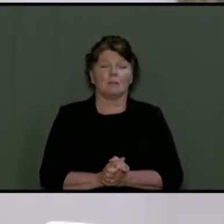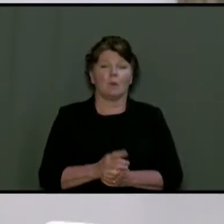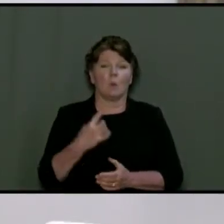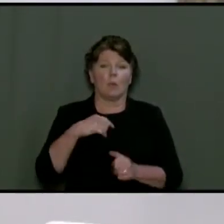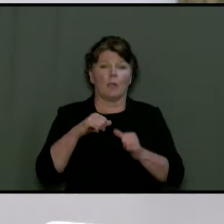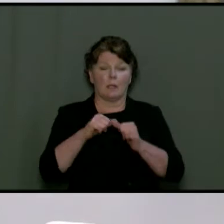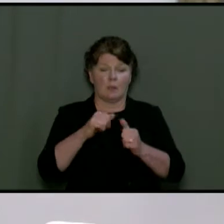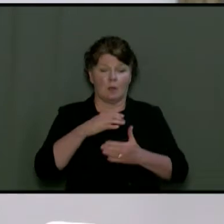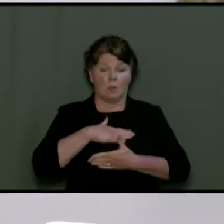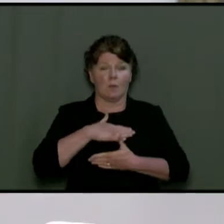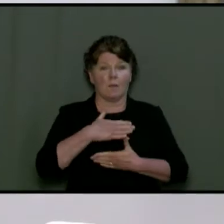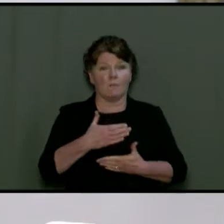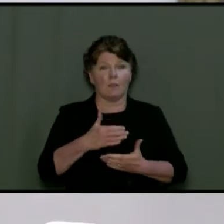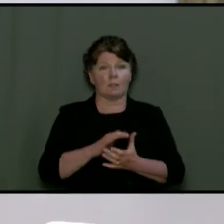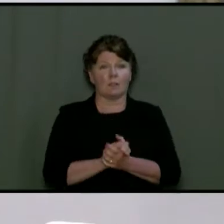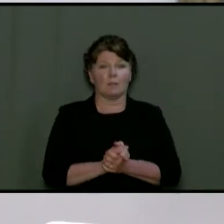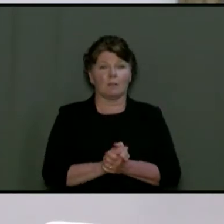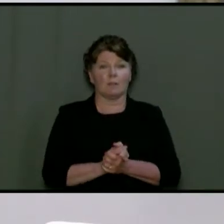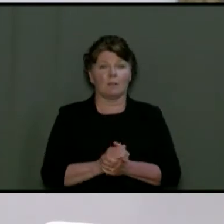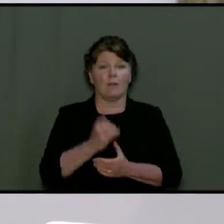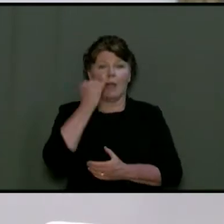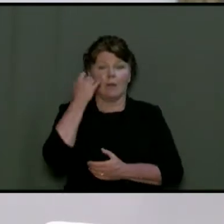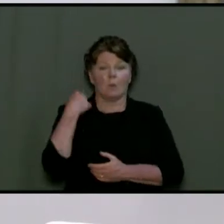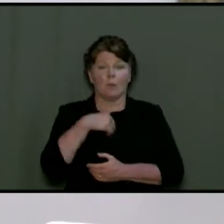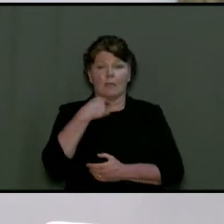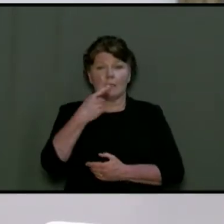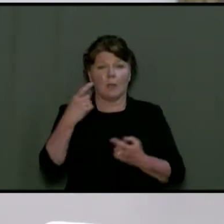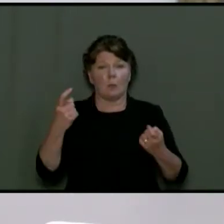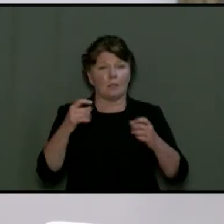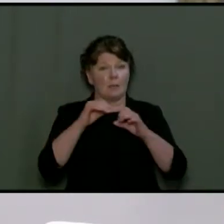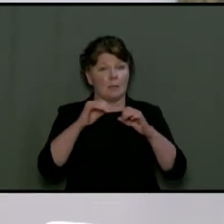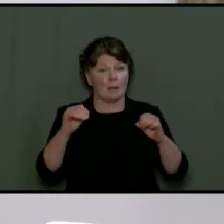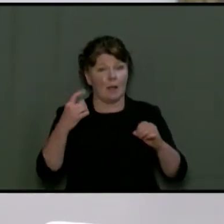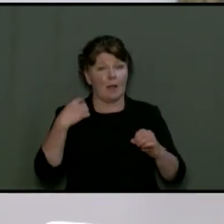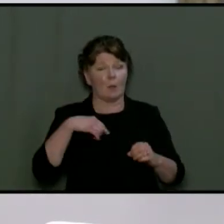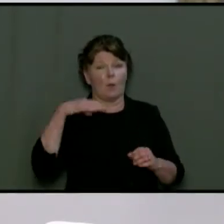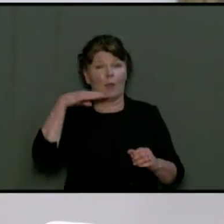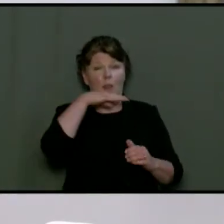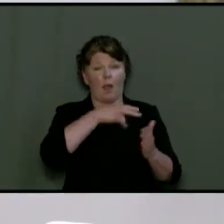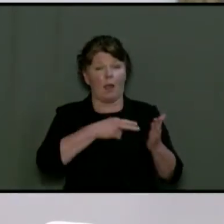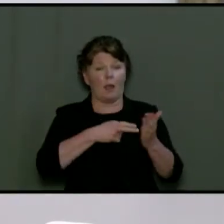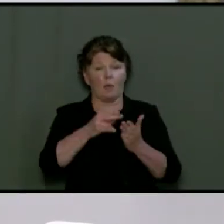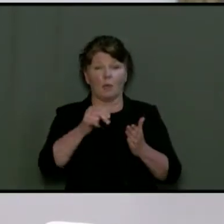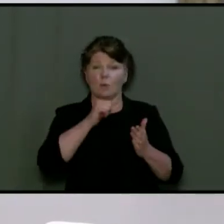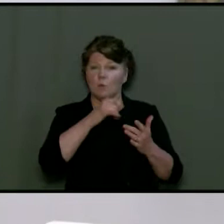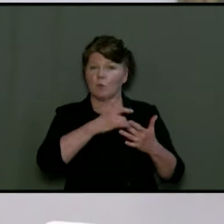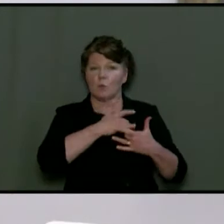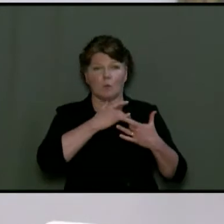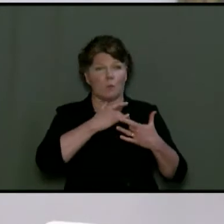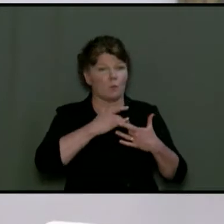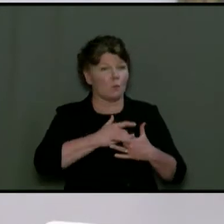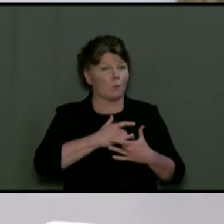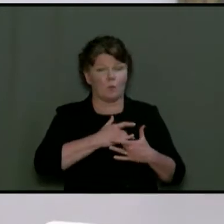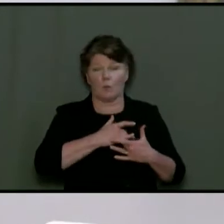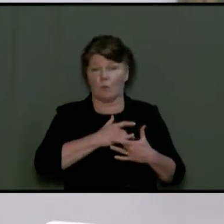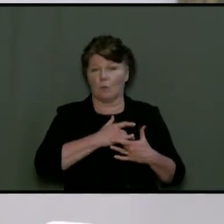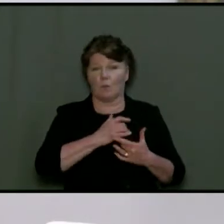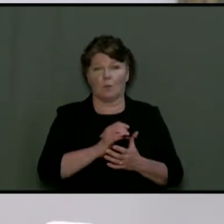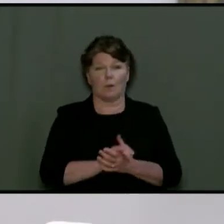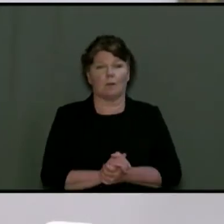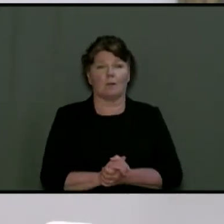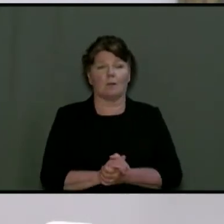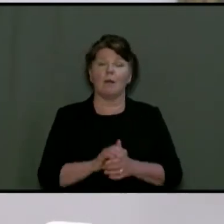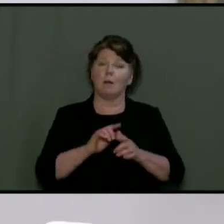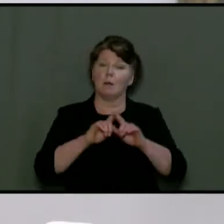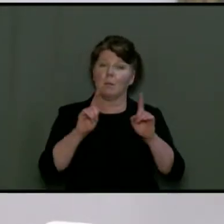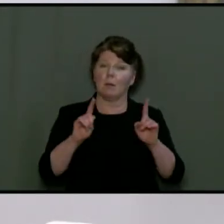with the confession. If we say we have no sin, we deceive ourselves, and the truth is not in